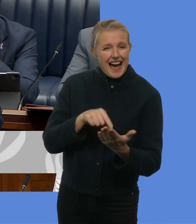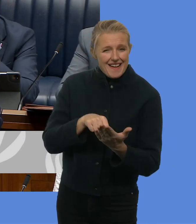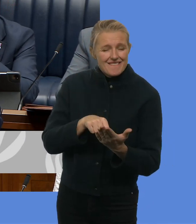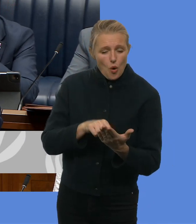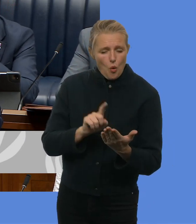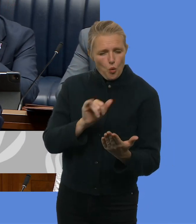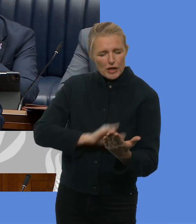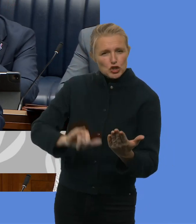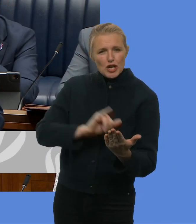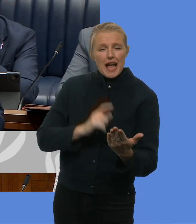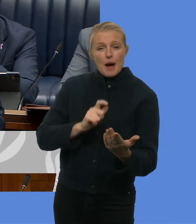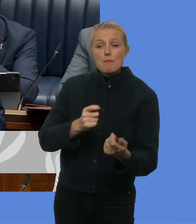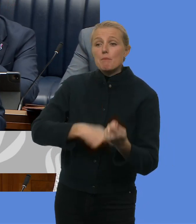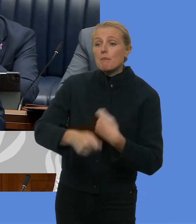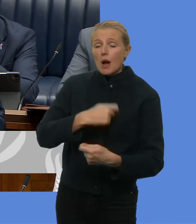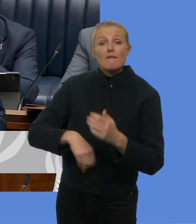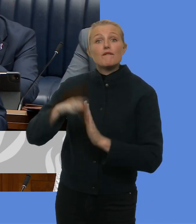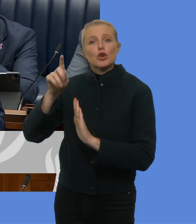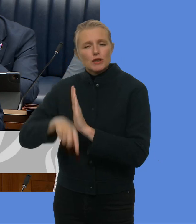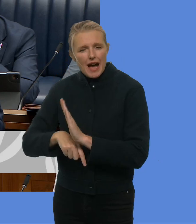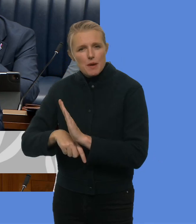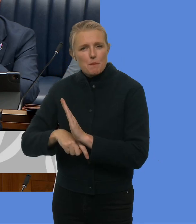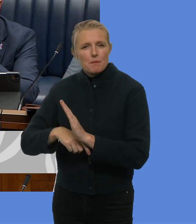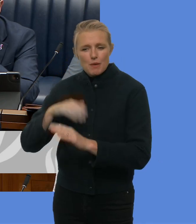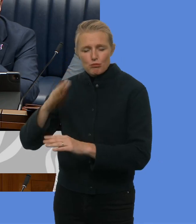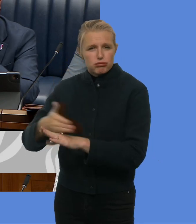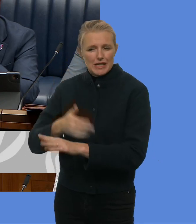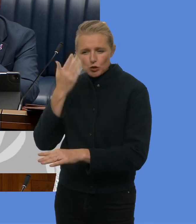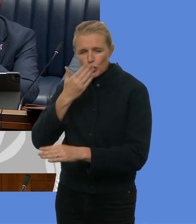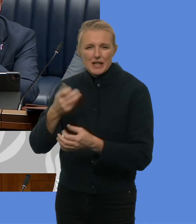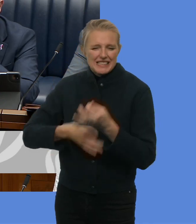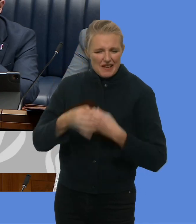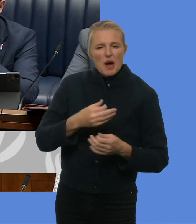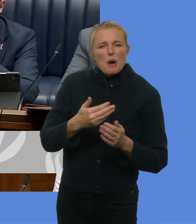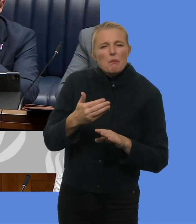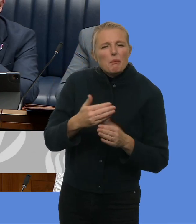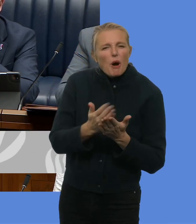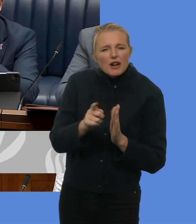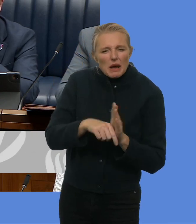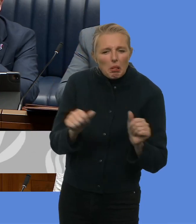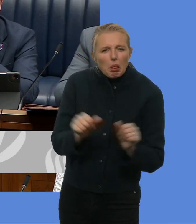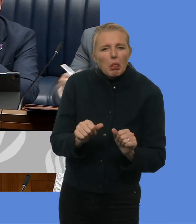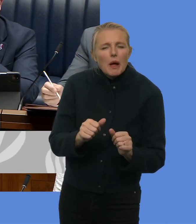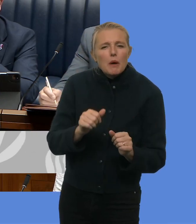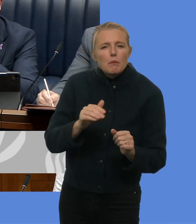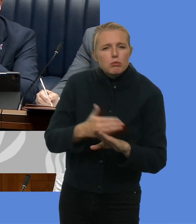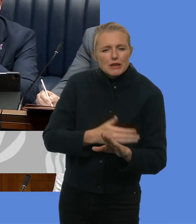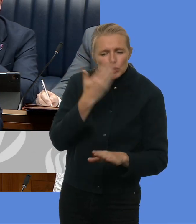to just part-time. And that's something that we are developing, and I would hope that we would be in a position in due course to announce